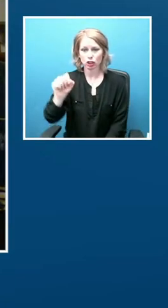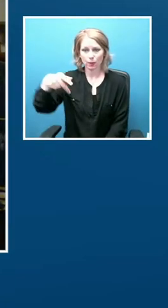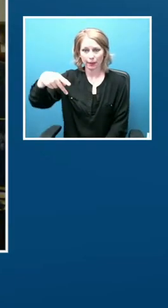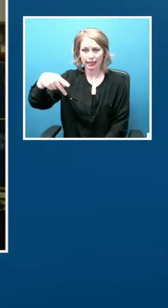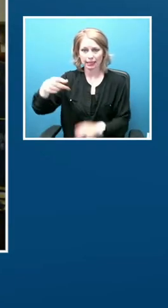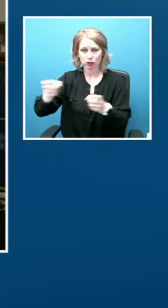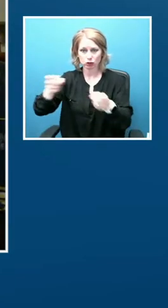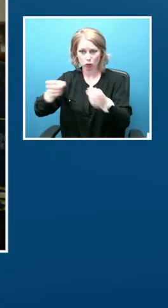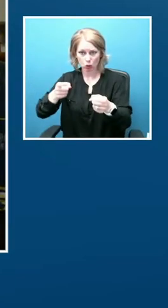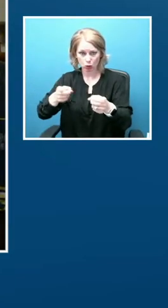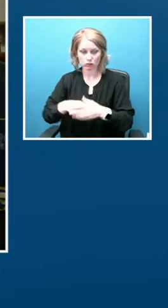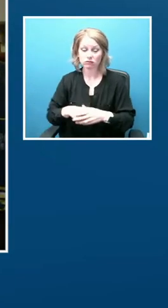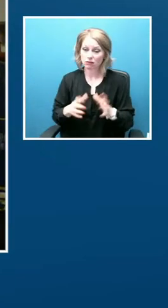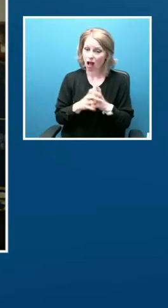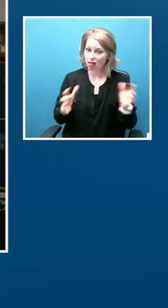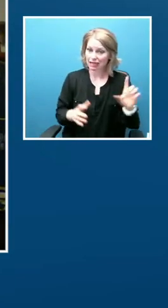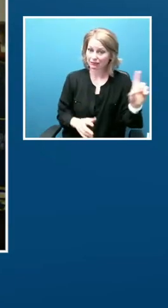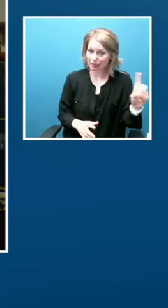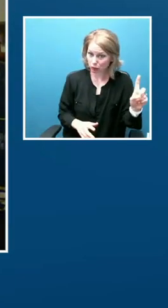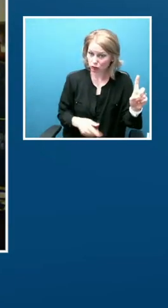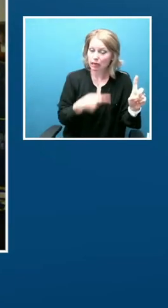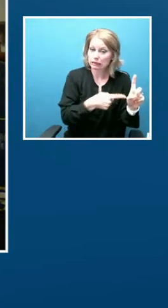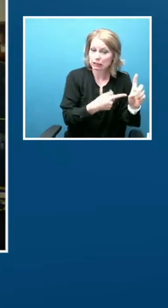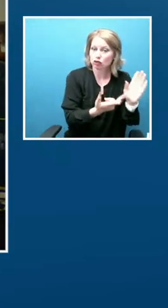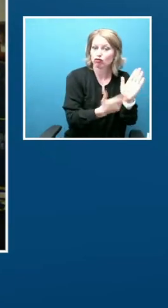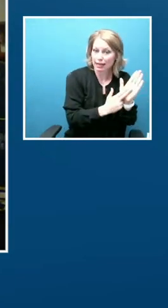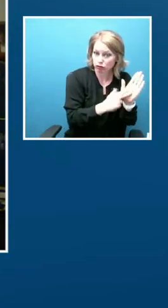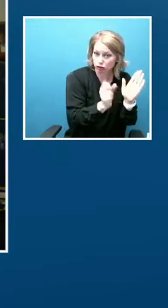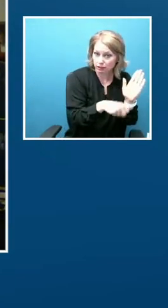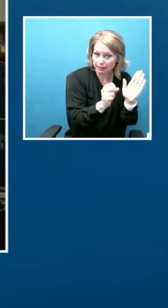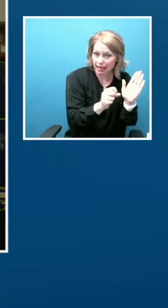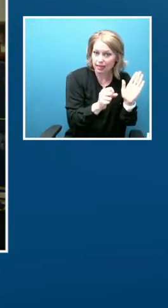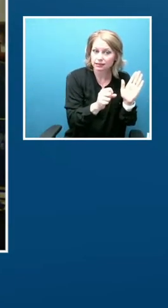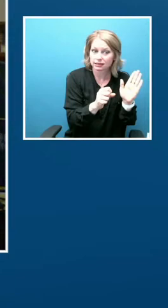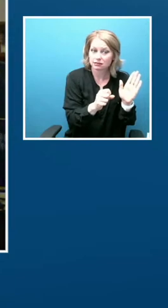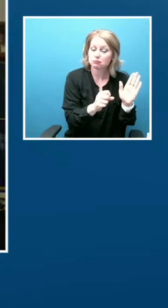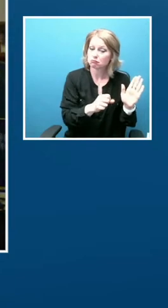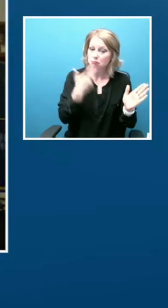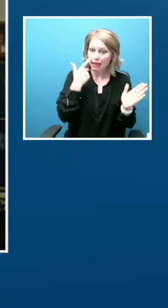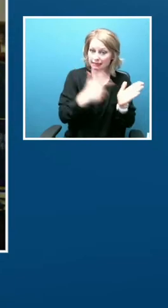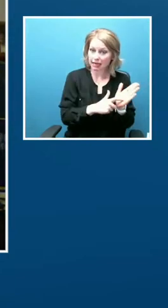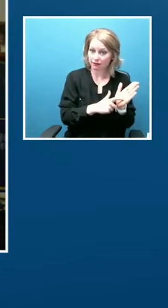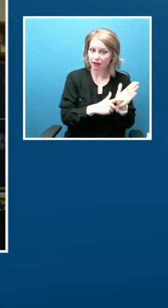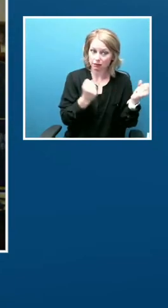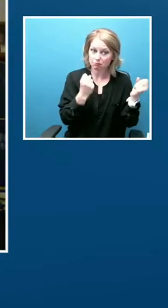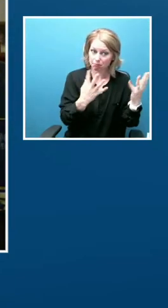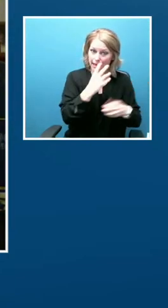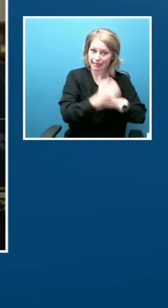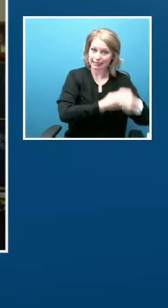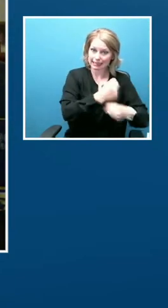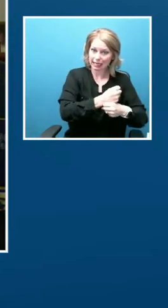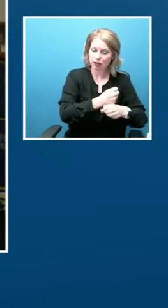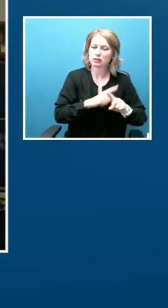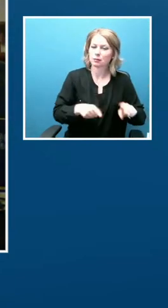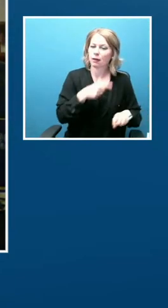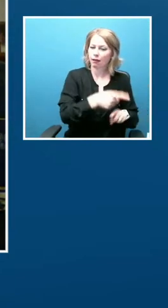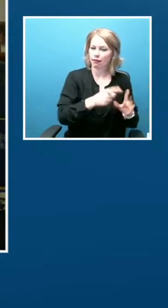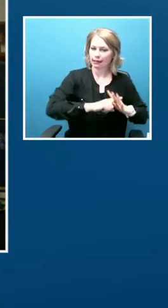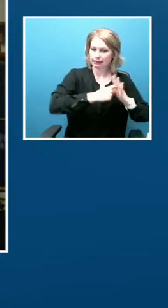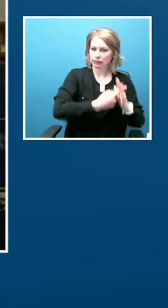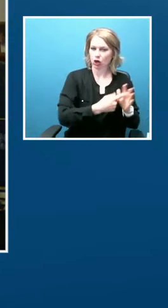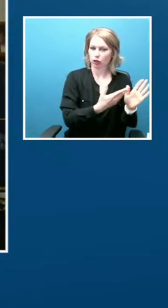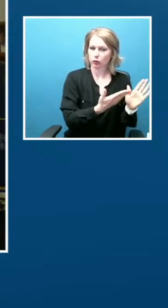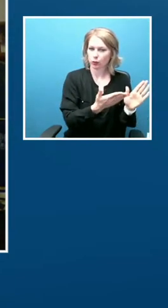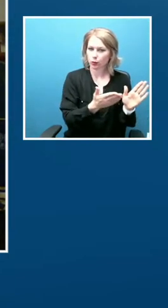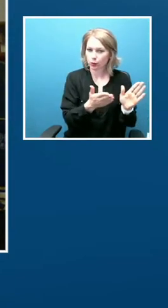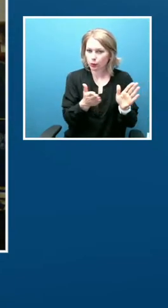Virginia are still registered Democrats, but have identified for many years, but they've been shifting their support to the